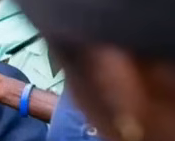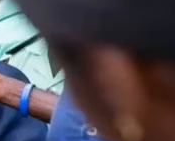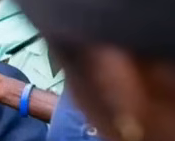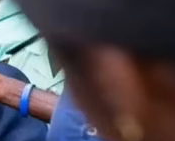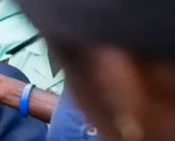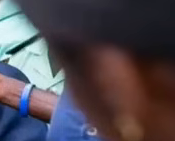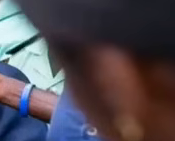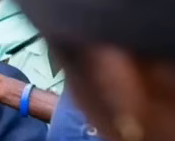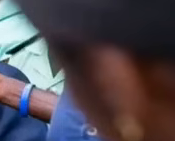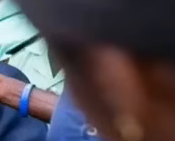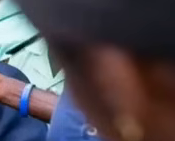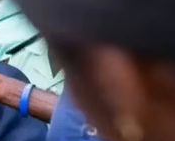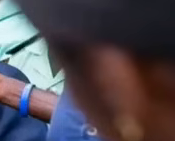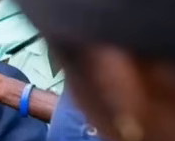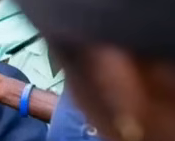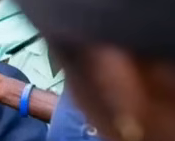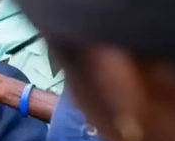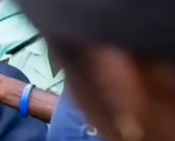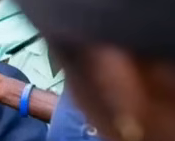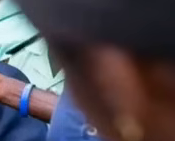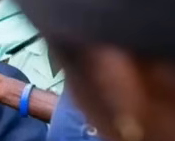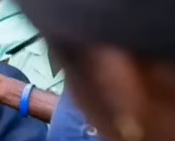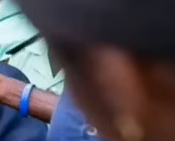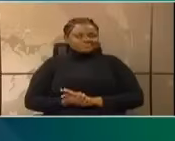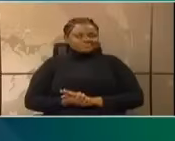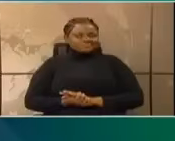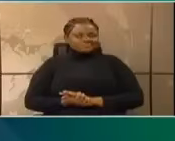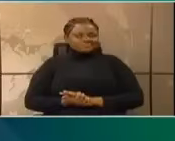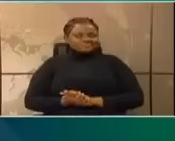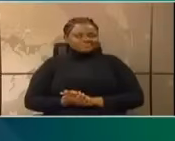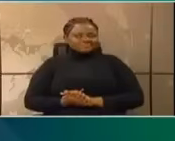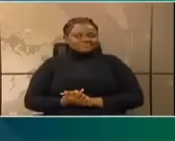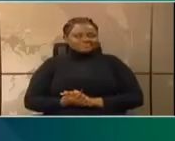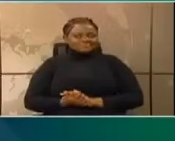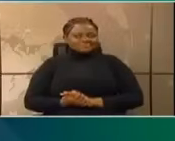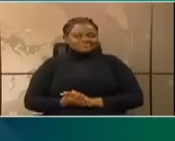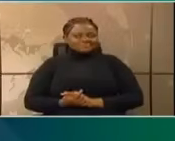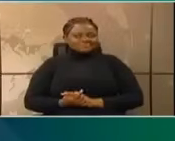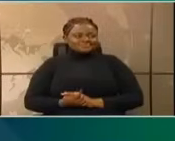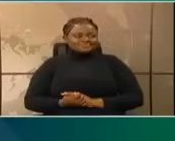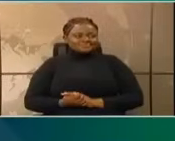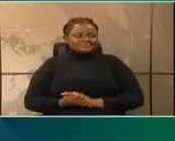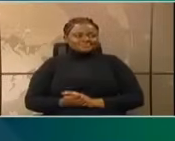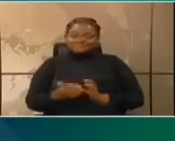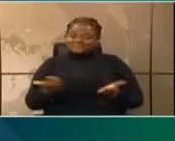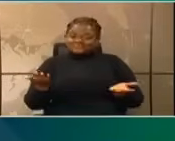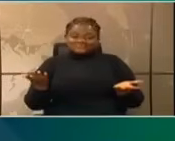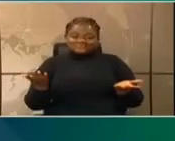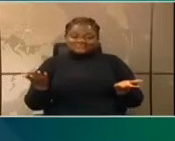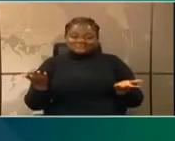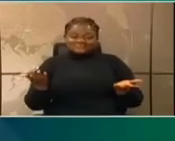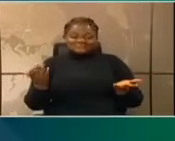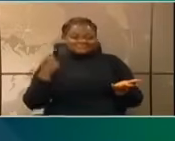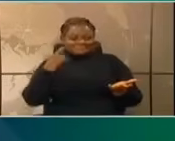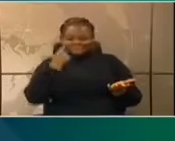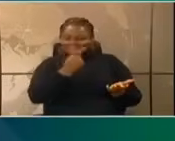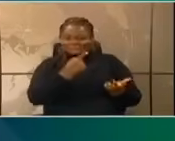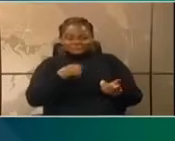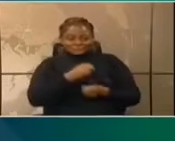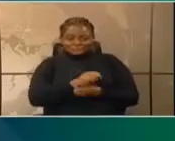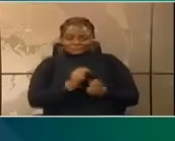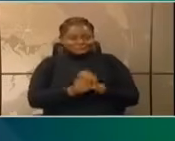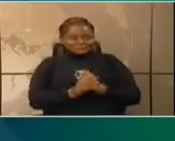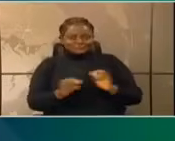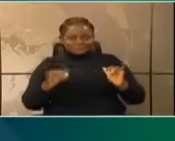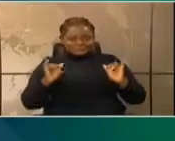And let's show, sir. Meme. Awesome and sign. Send your menu tier no. When? Sanity. Le. Meme